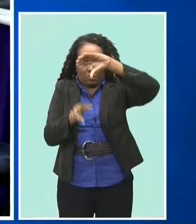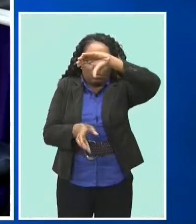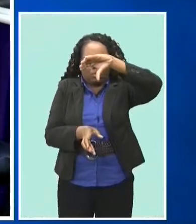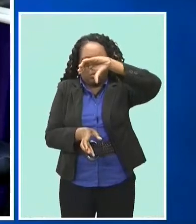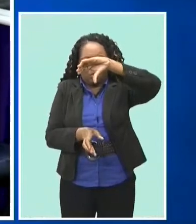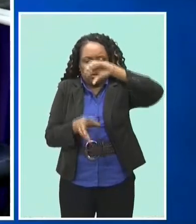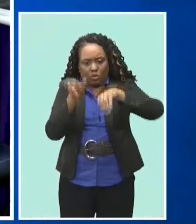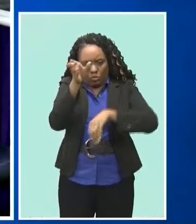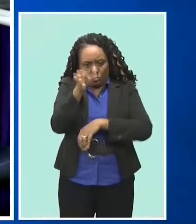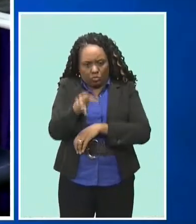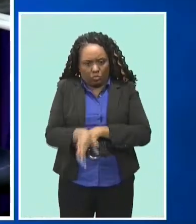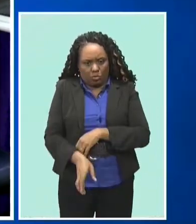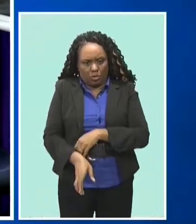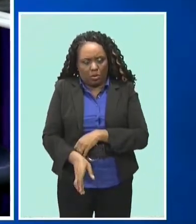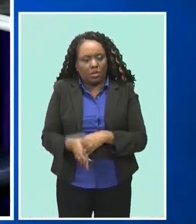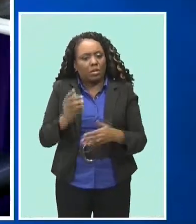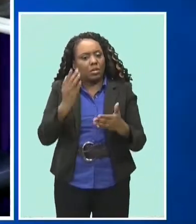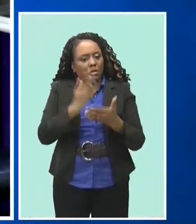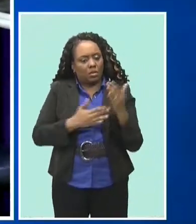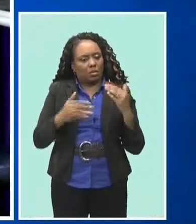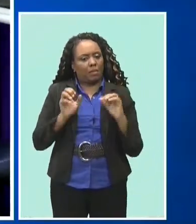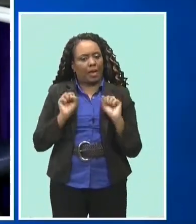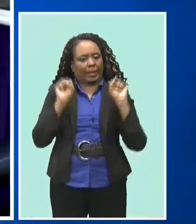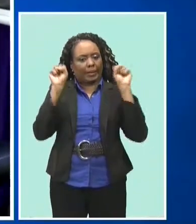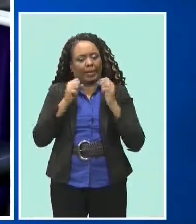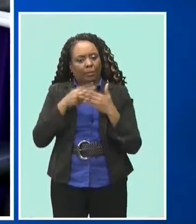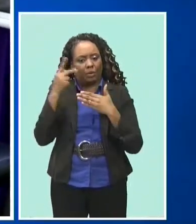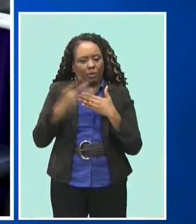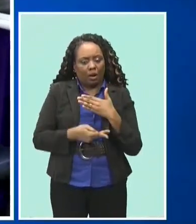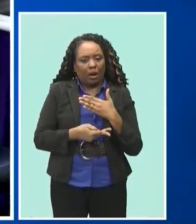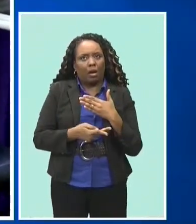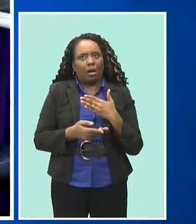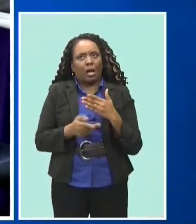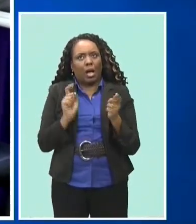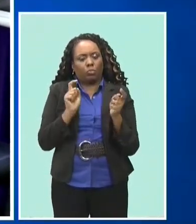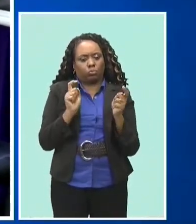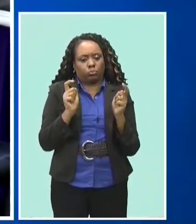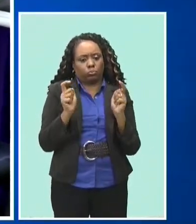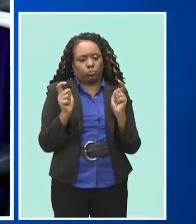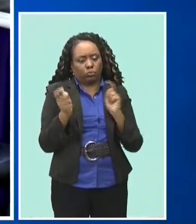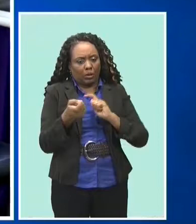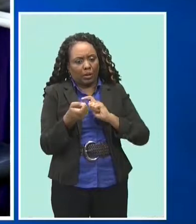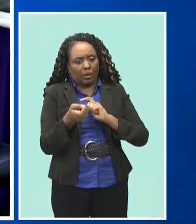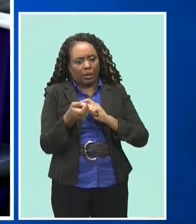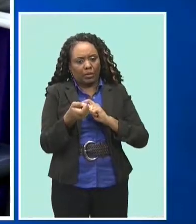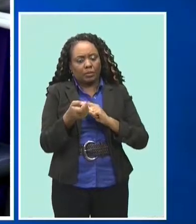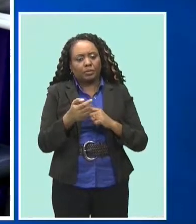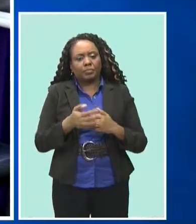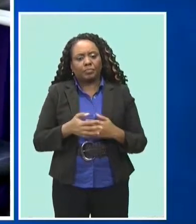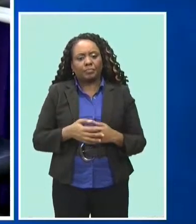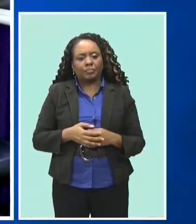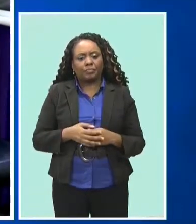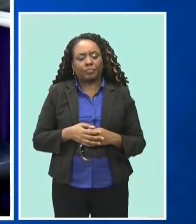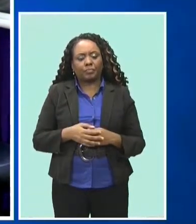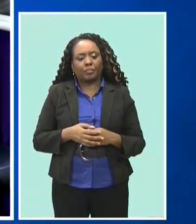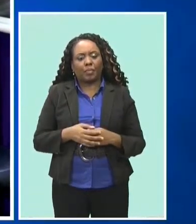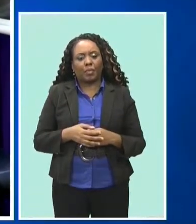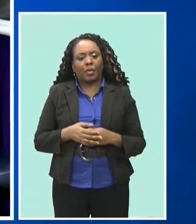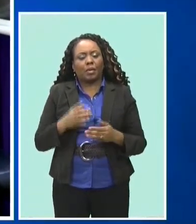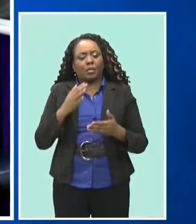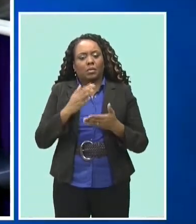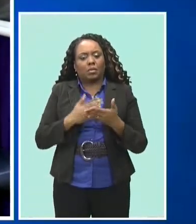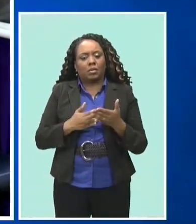program. Some of them were able to reverse curves, and some might be